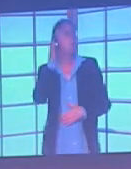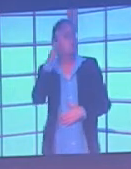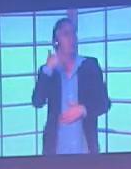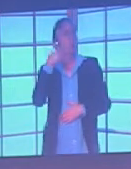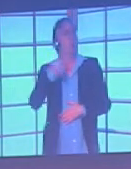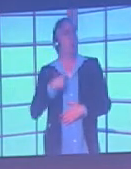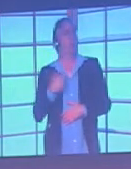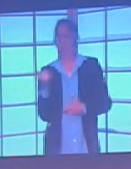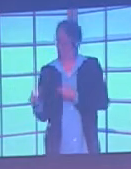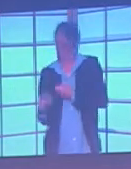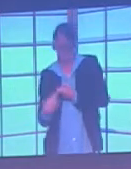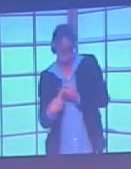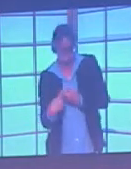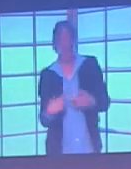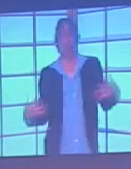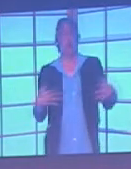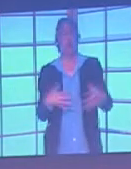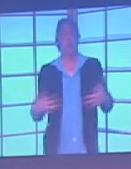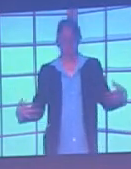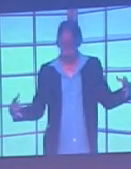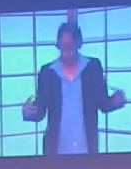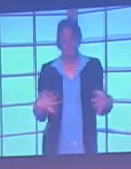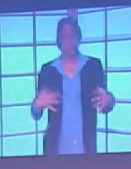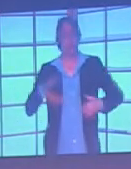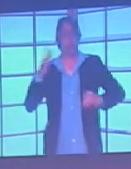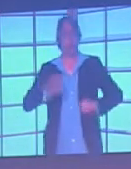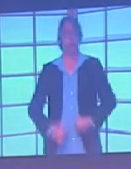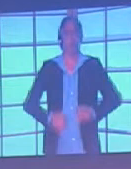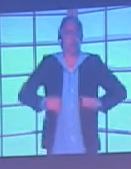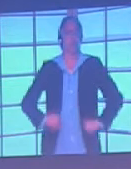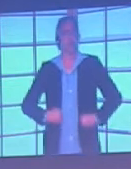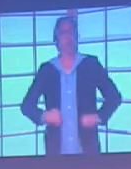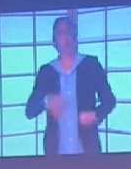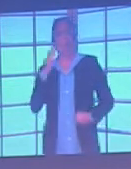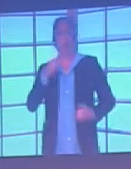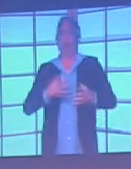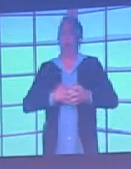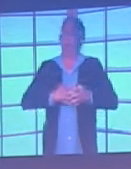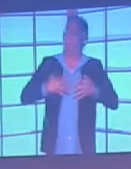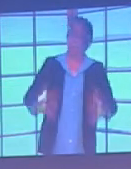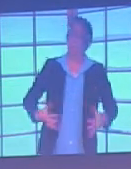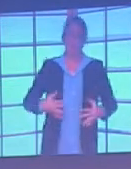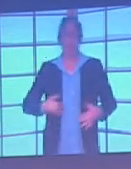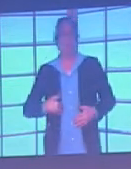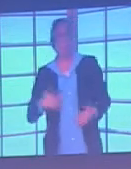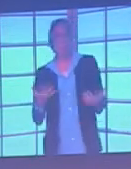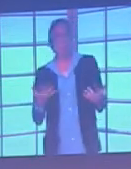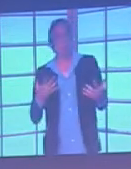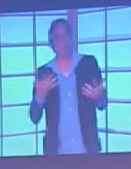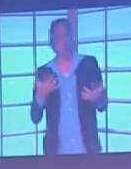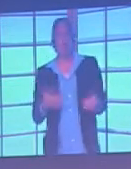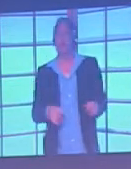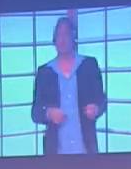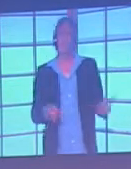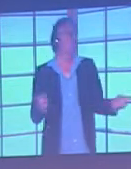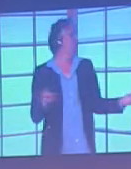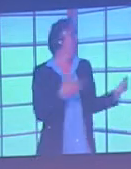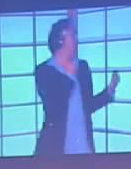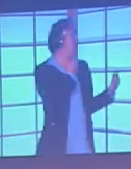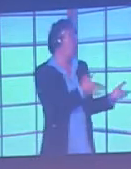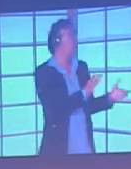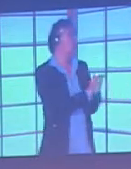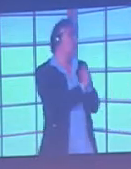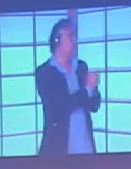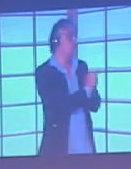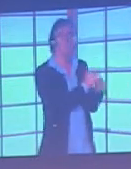to do something big as always. I'm sure you will, and many, many congratulations, and